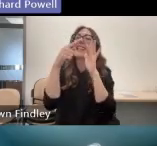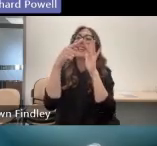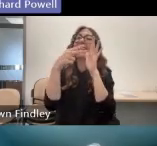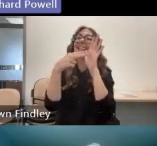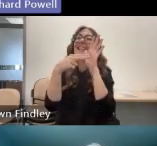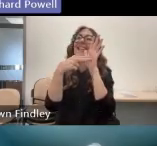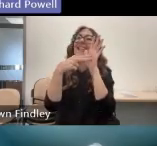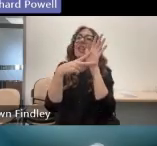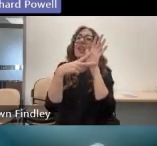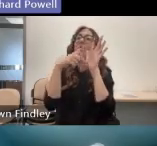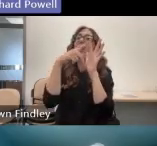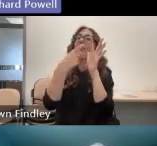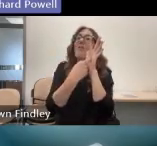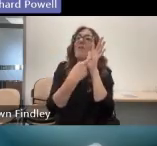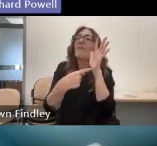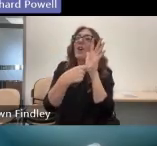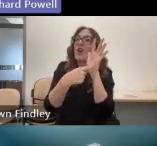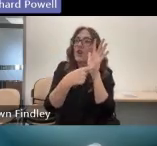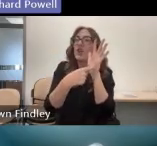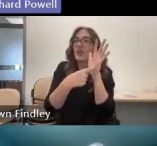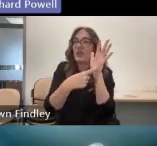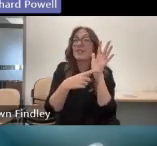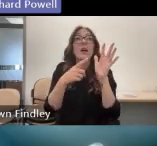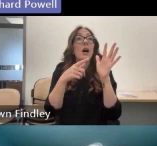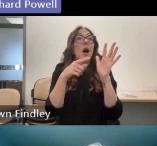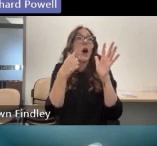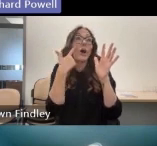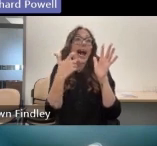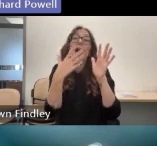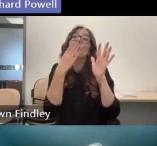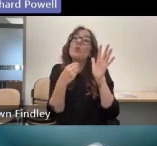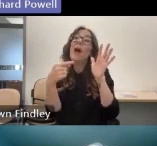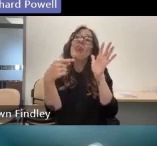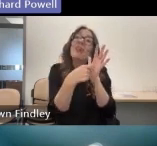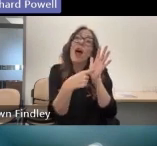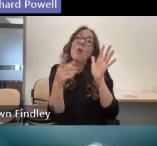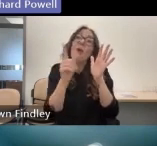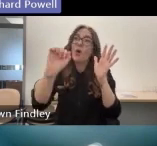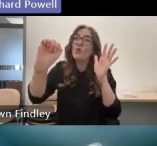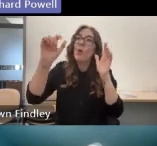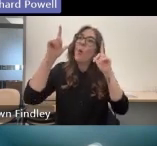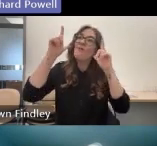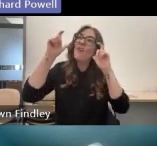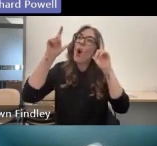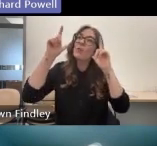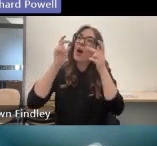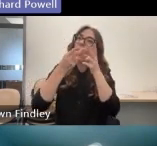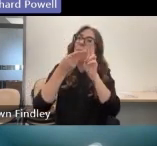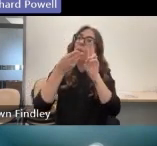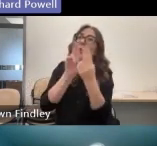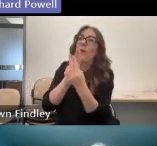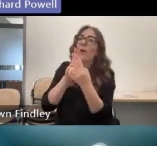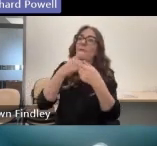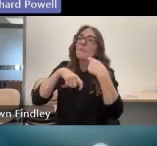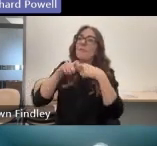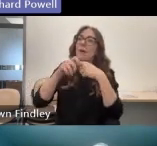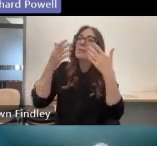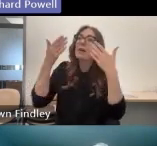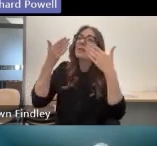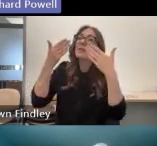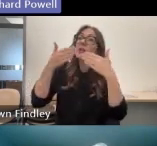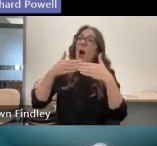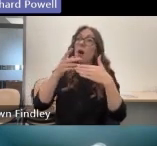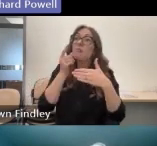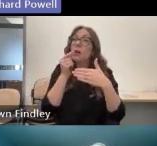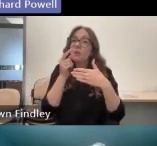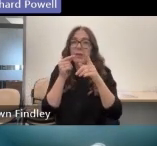well. It's quite smart about it. It will automatically leave your photos and any images as they are. So if I go back